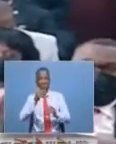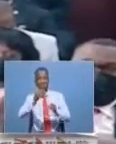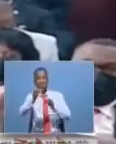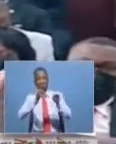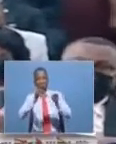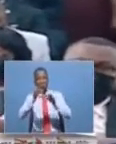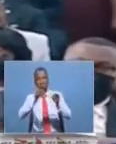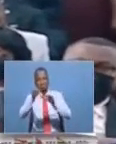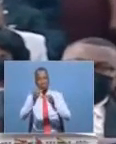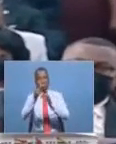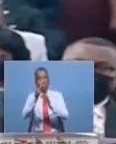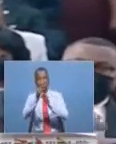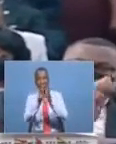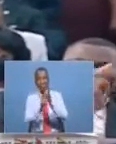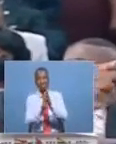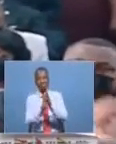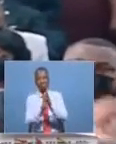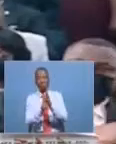that